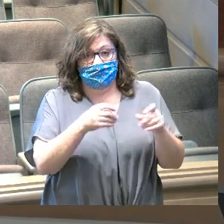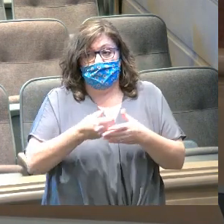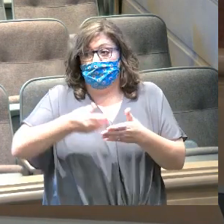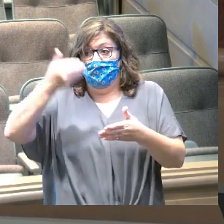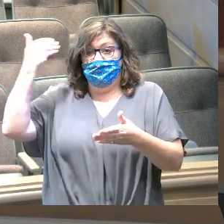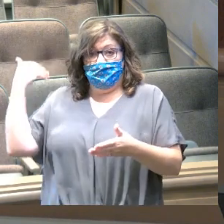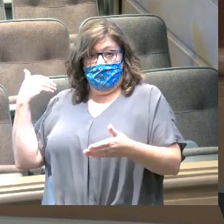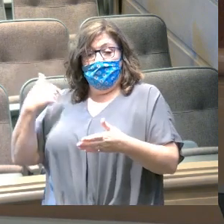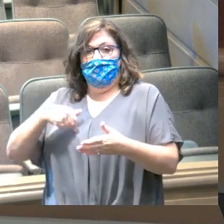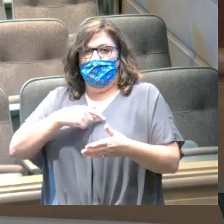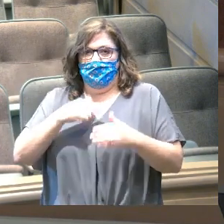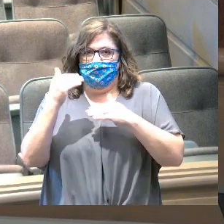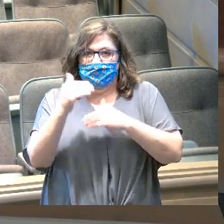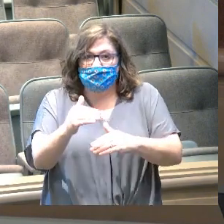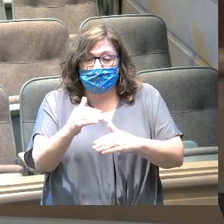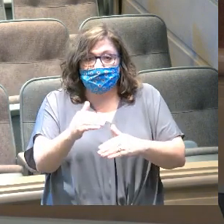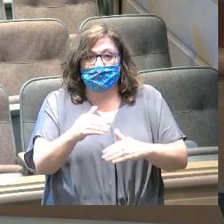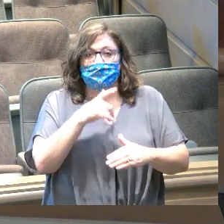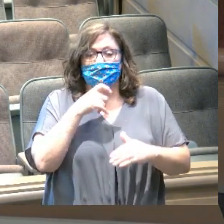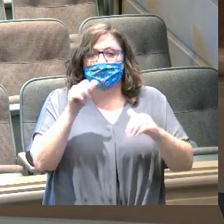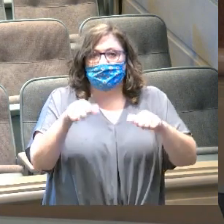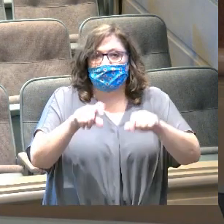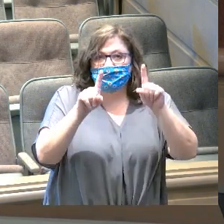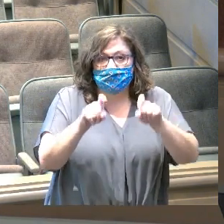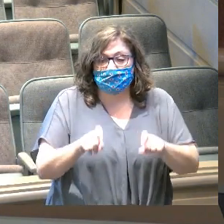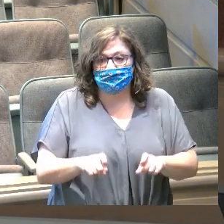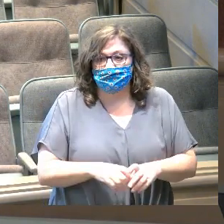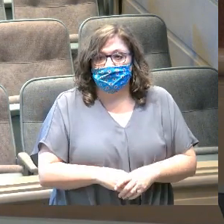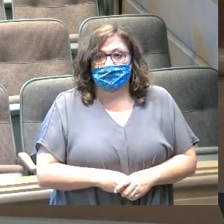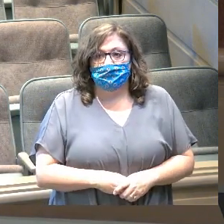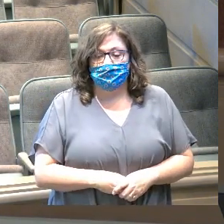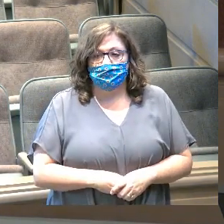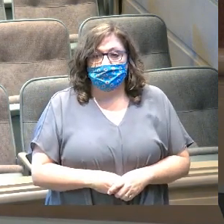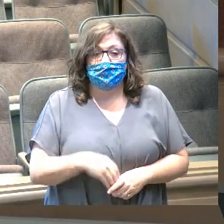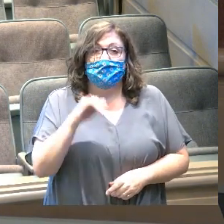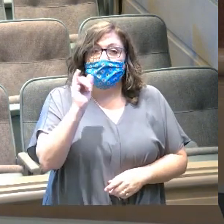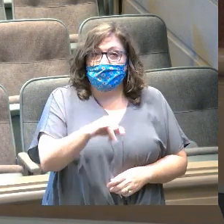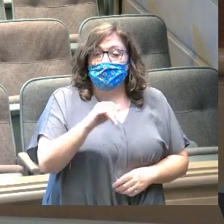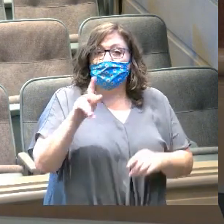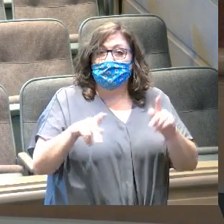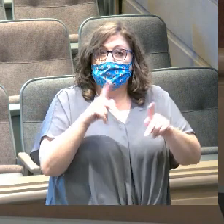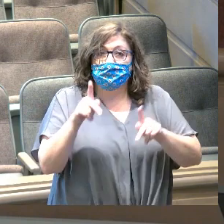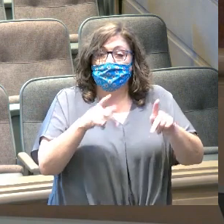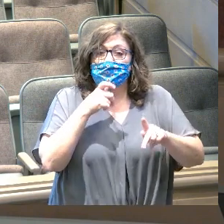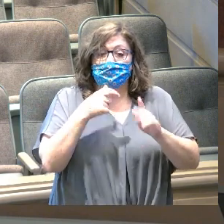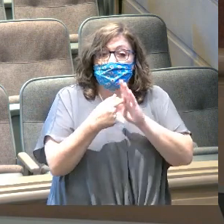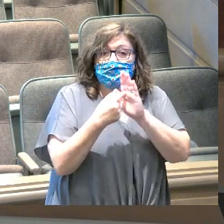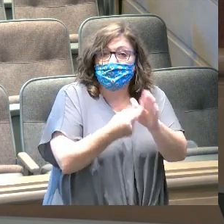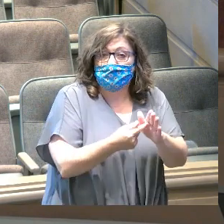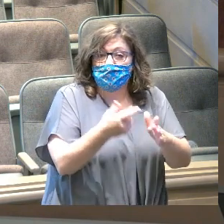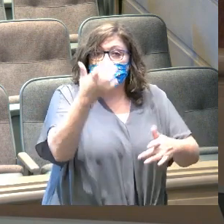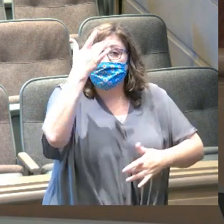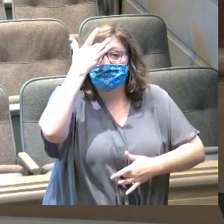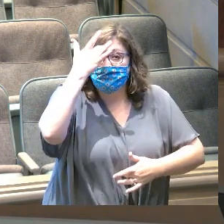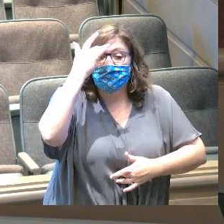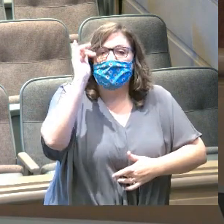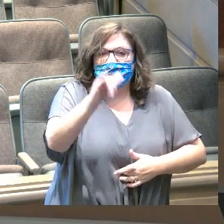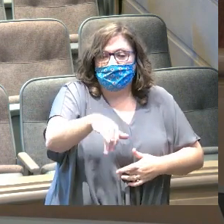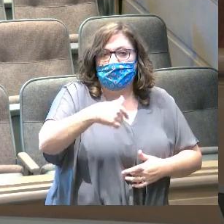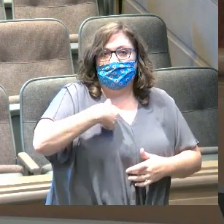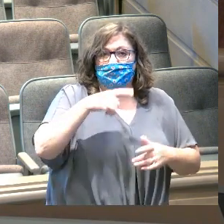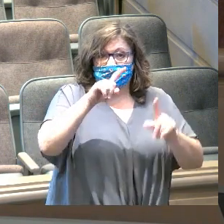kits. And as you may recall, only those people who exhibited the symptoms were being tested. As a result, there was a